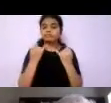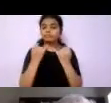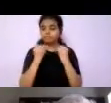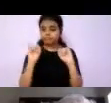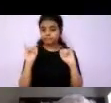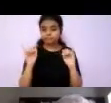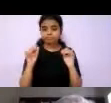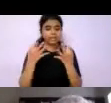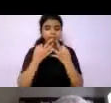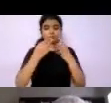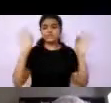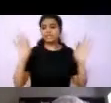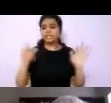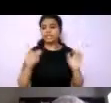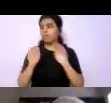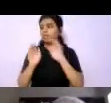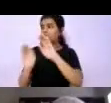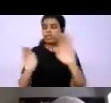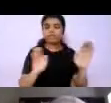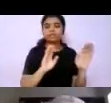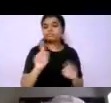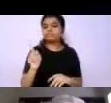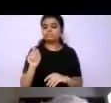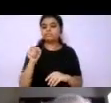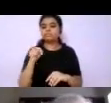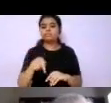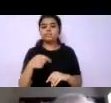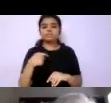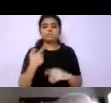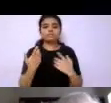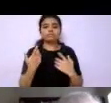independence for all its vaunted value, they've pointed out,